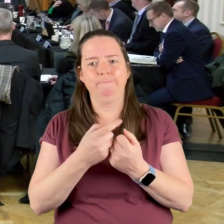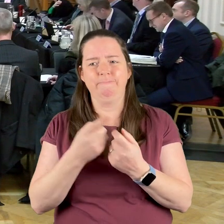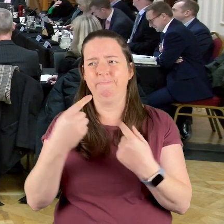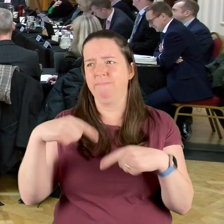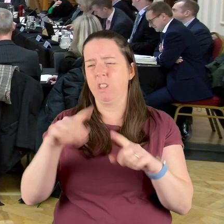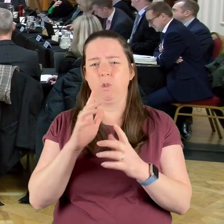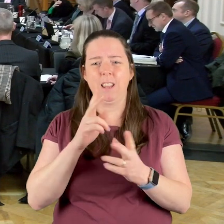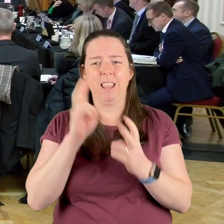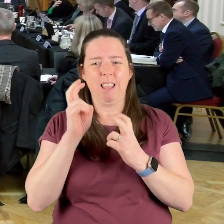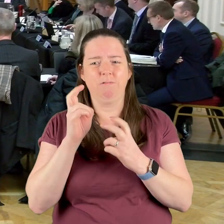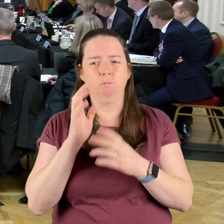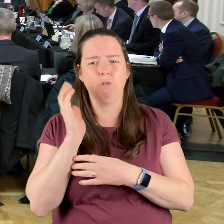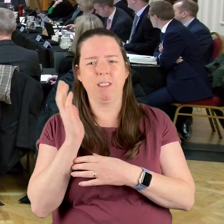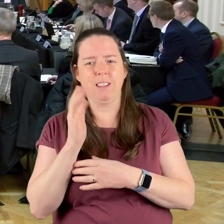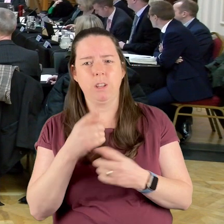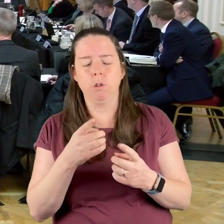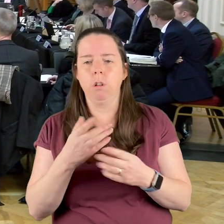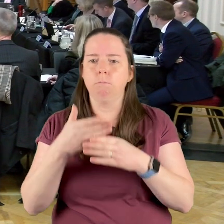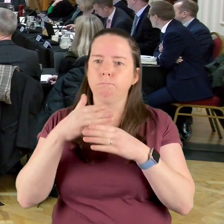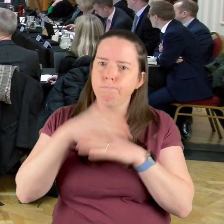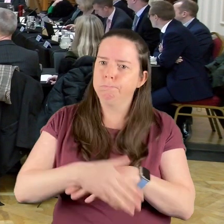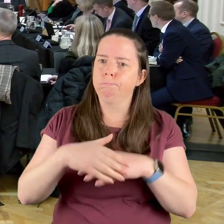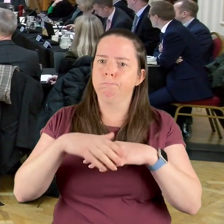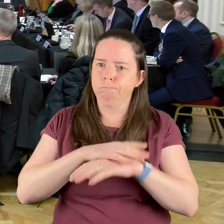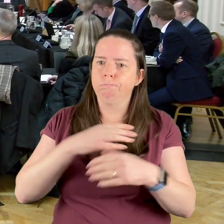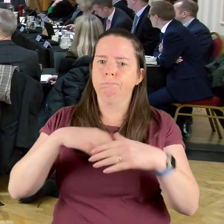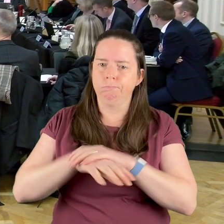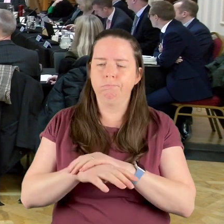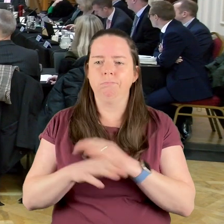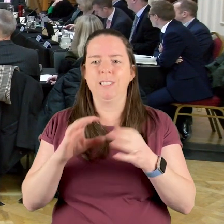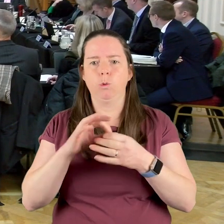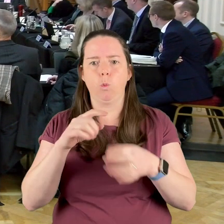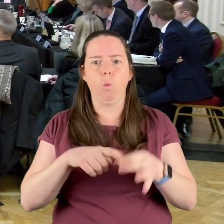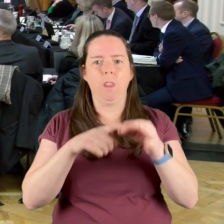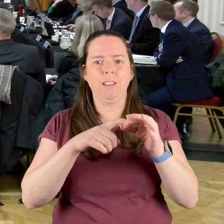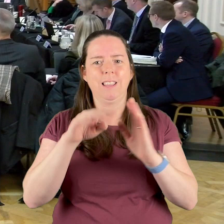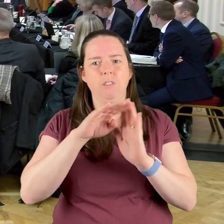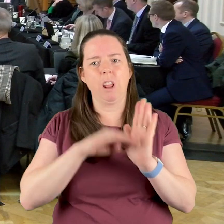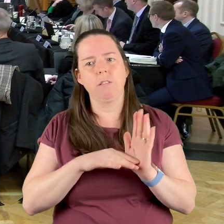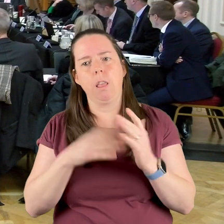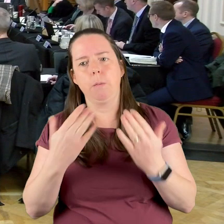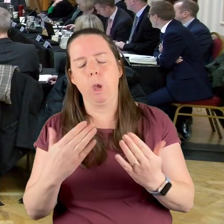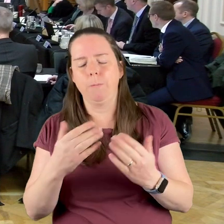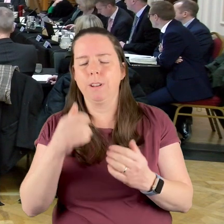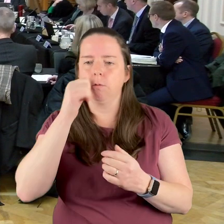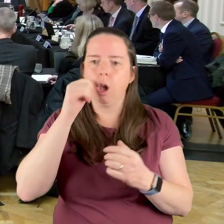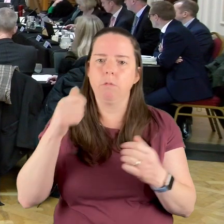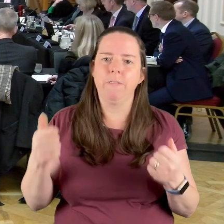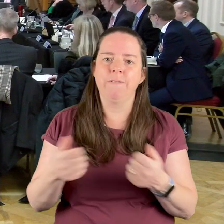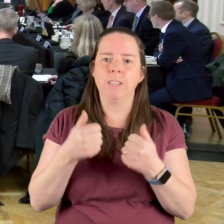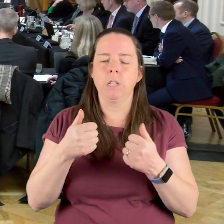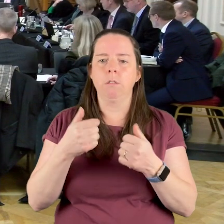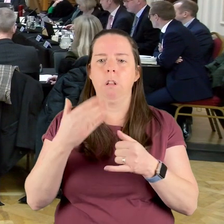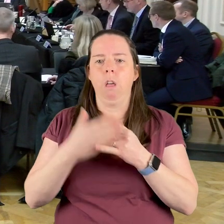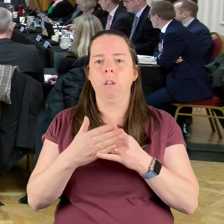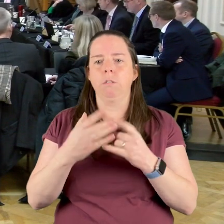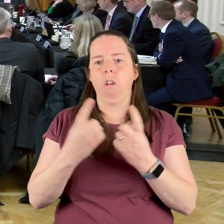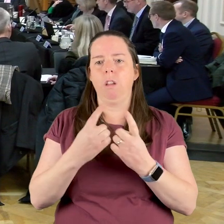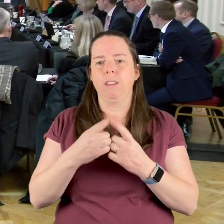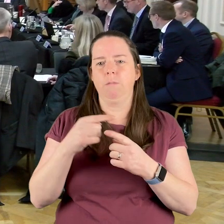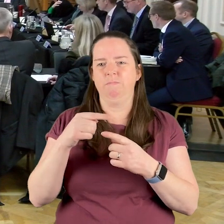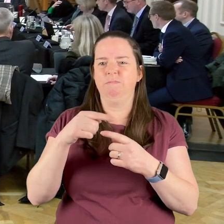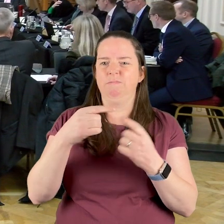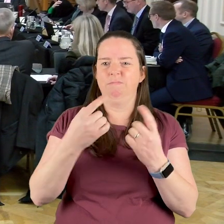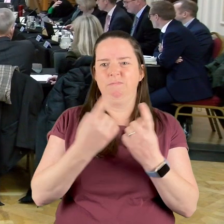Thank you. Cool. Sarah. Can I just say thank you to Gloria and the team? As you can hear from the presentations, there's a huge amount of work going on around the quality agenda